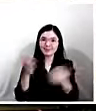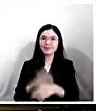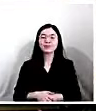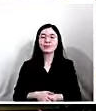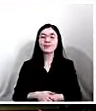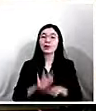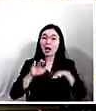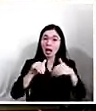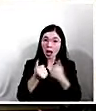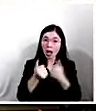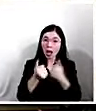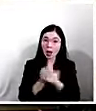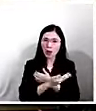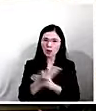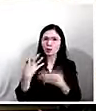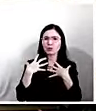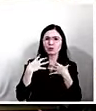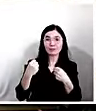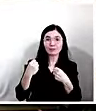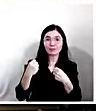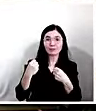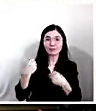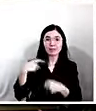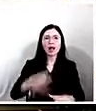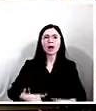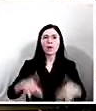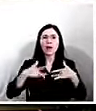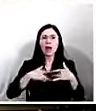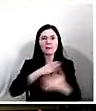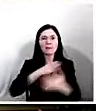lives amidst pandemic?